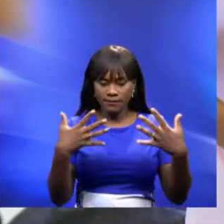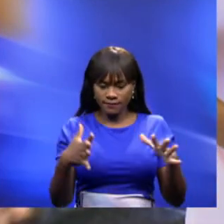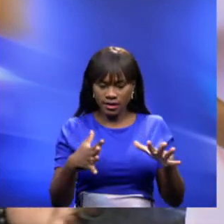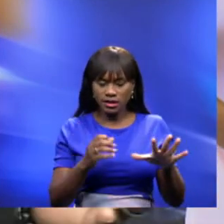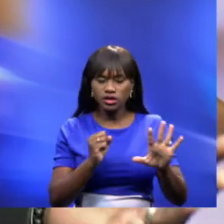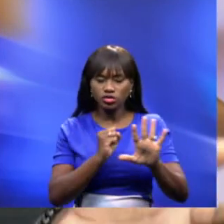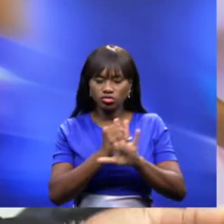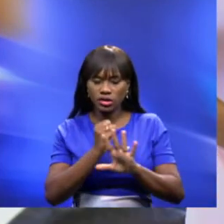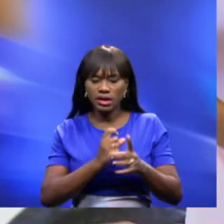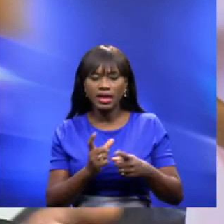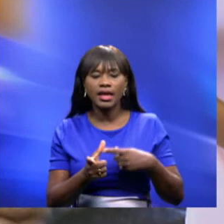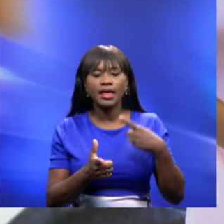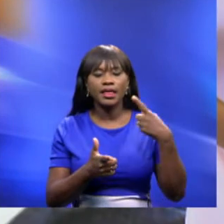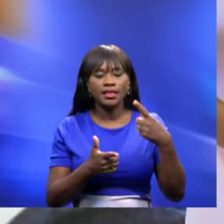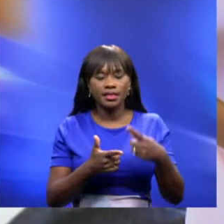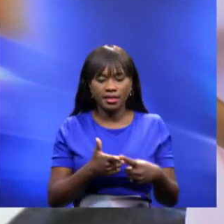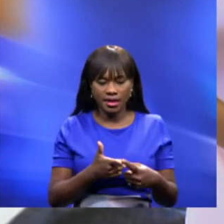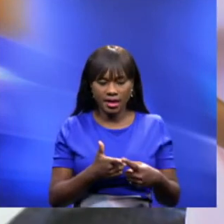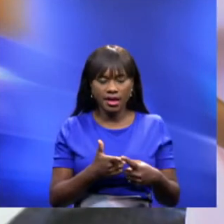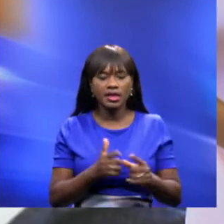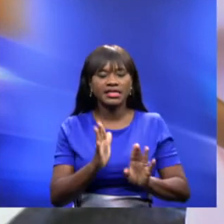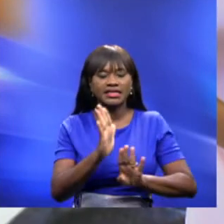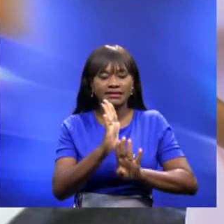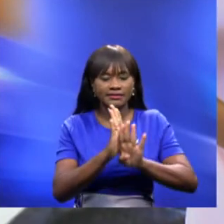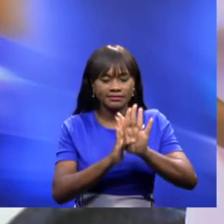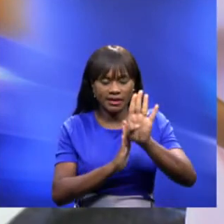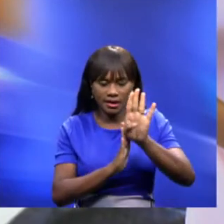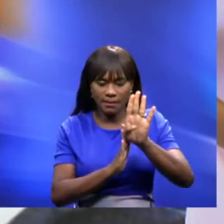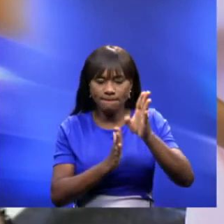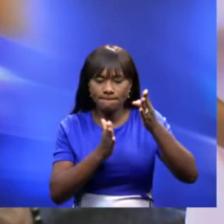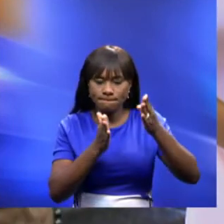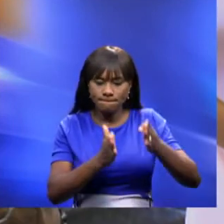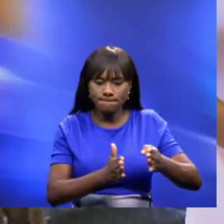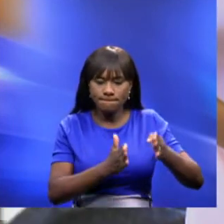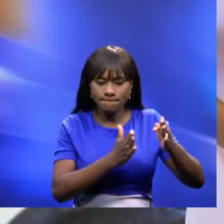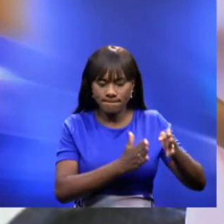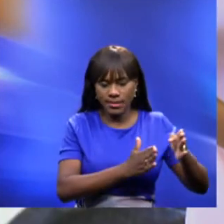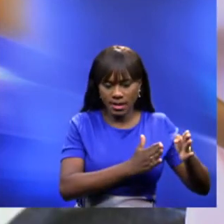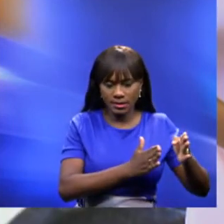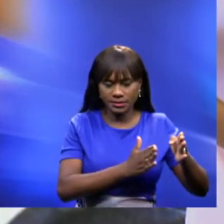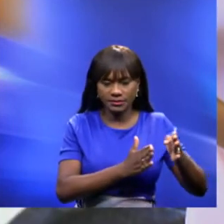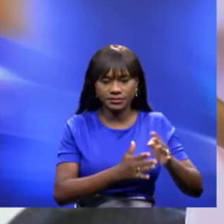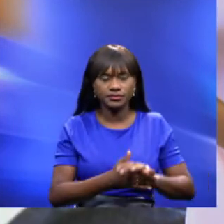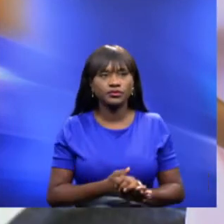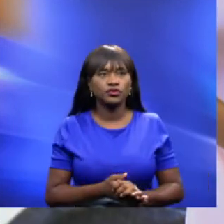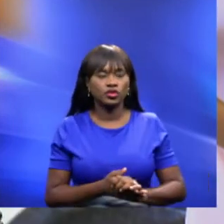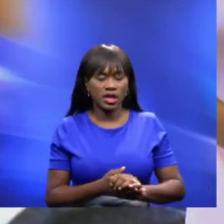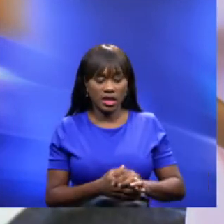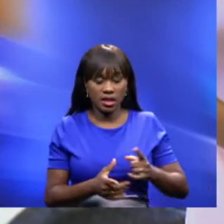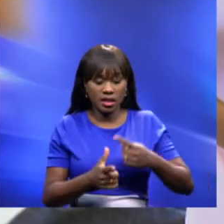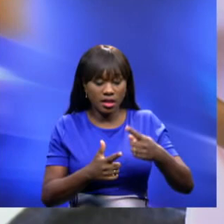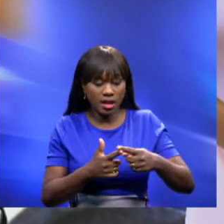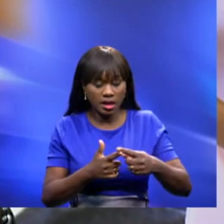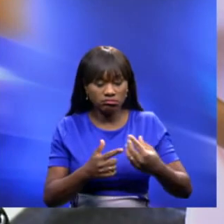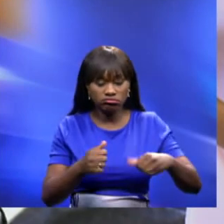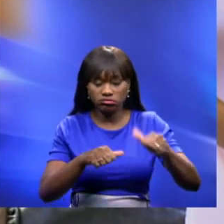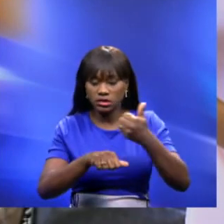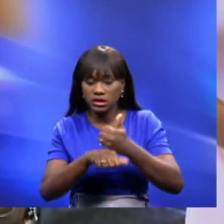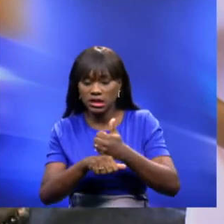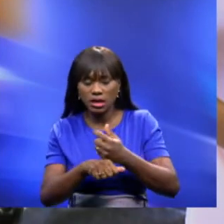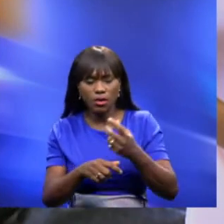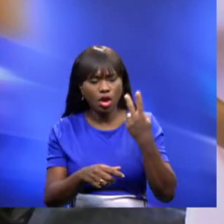protect, we now go about developing that plan in order to protect it. From a company perspective, you would put the necessary things in place, look at the